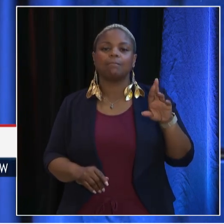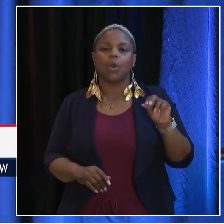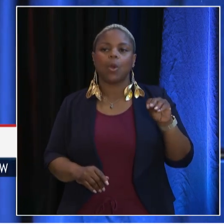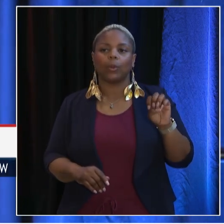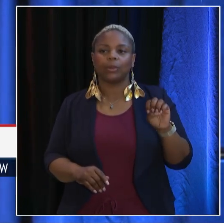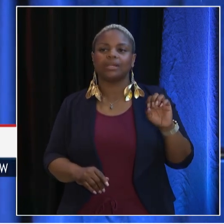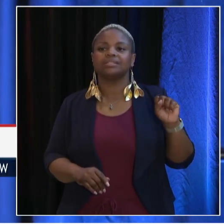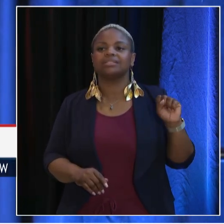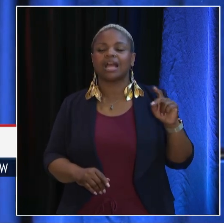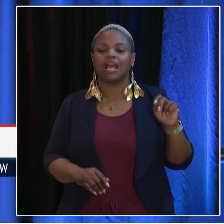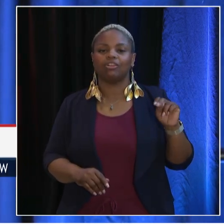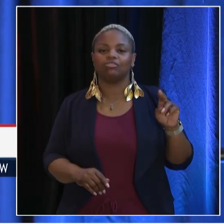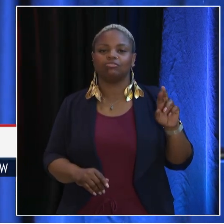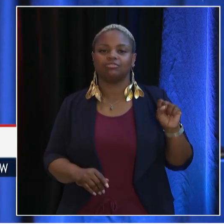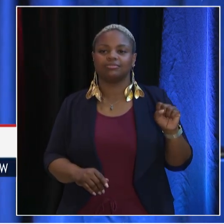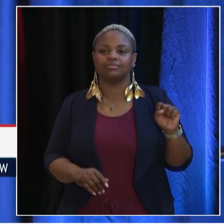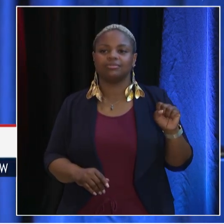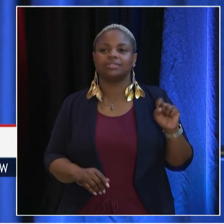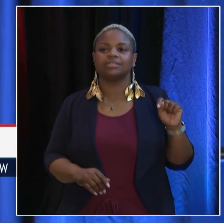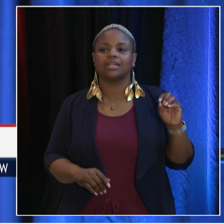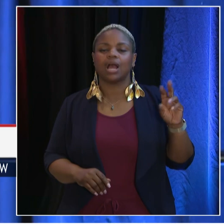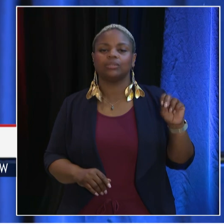another big round of applause.